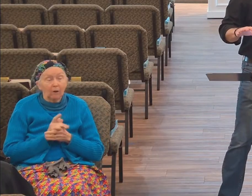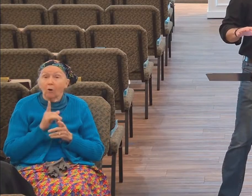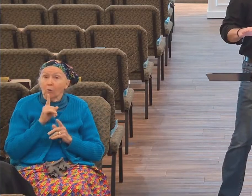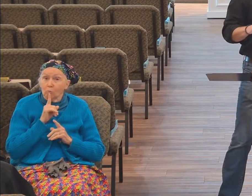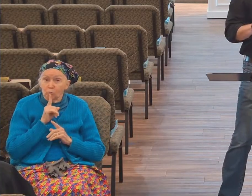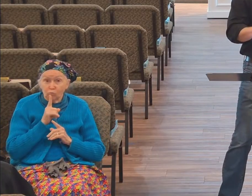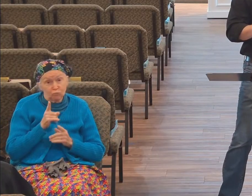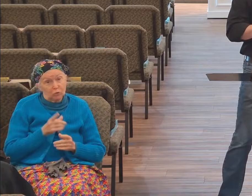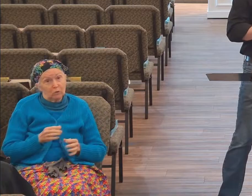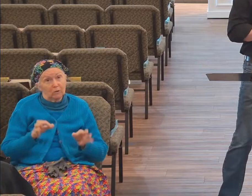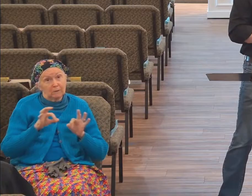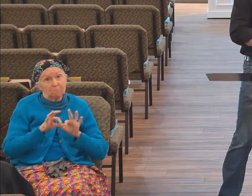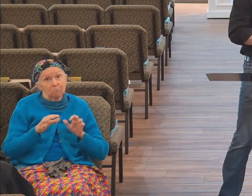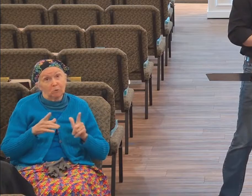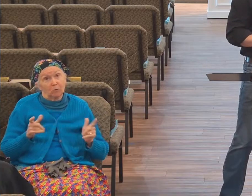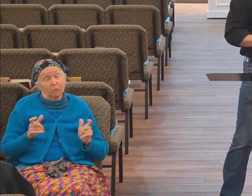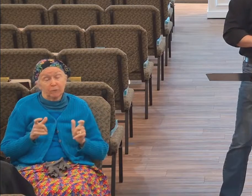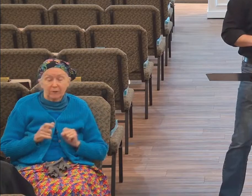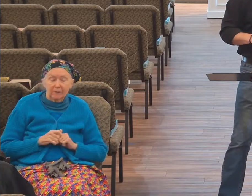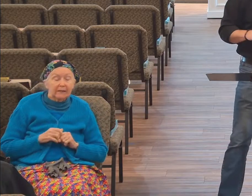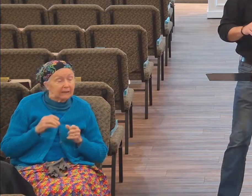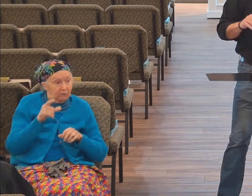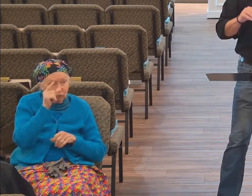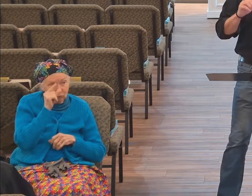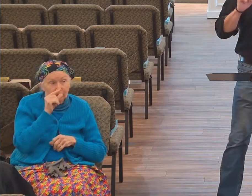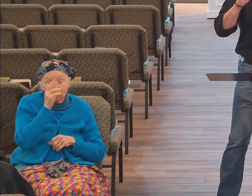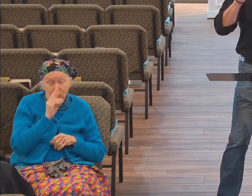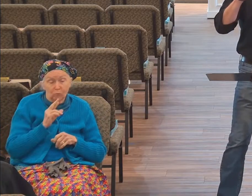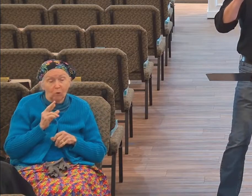Greco-Roman world. Huge, huge presence, okay?